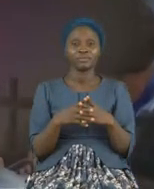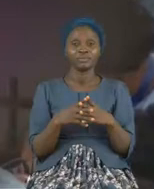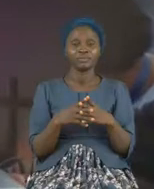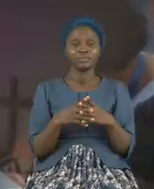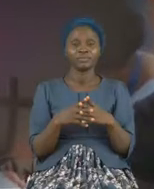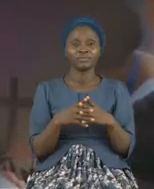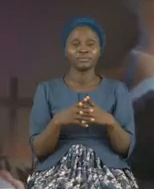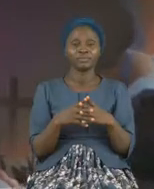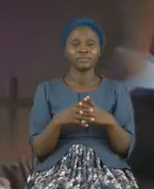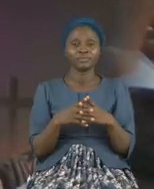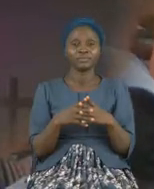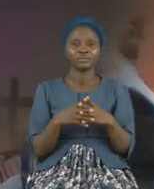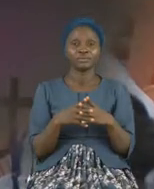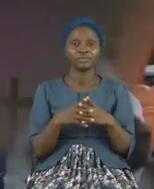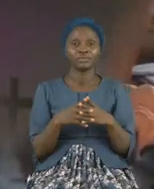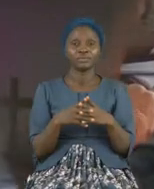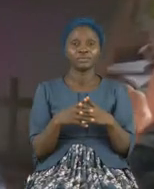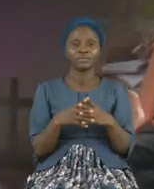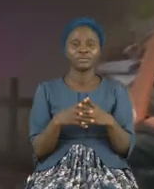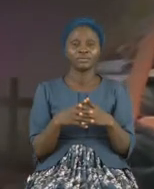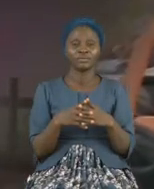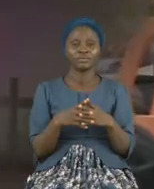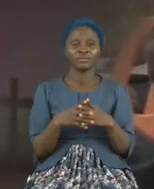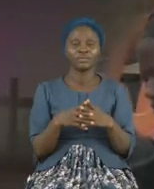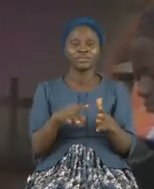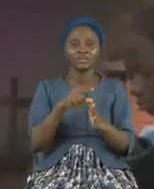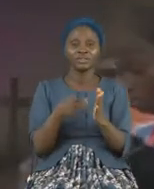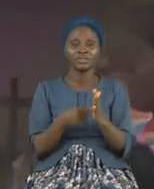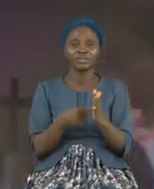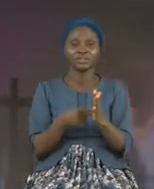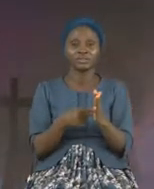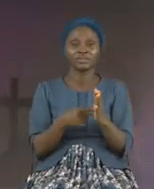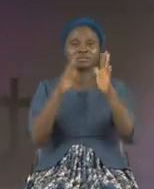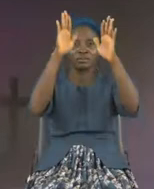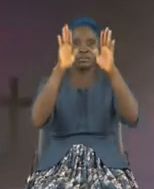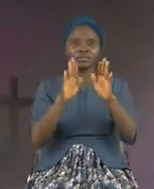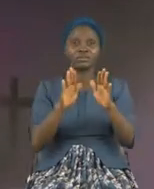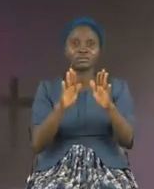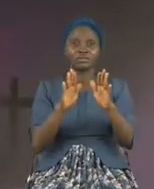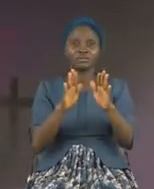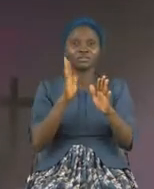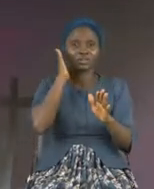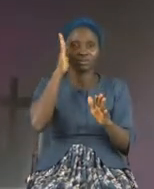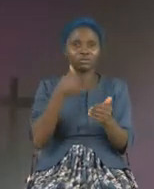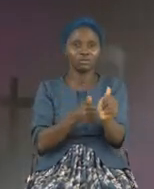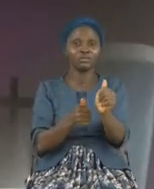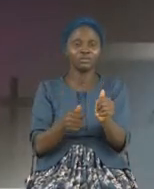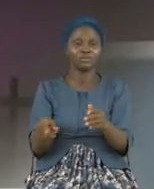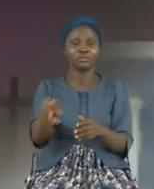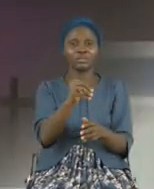reading from verse 17. These signs shall follow them that believe. Any believer